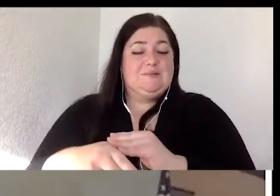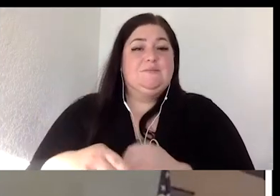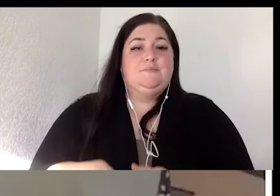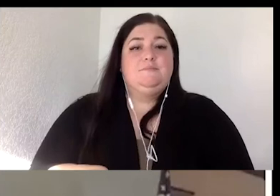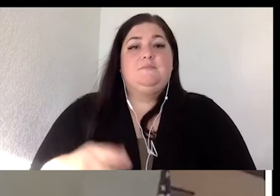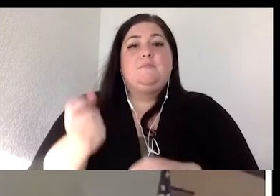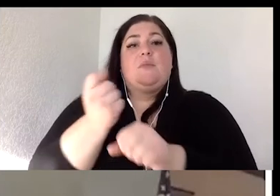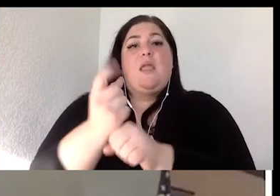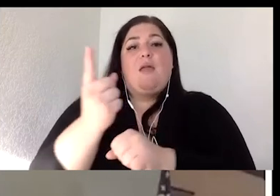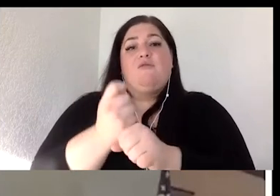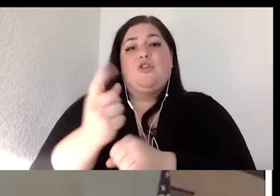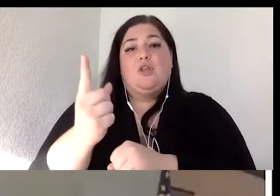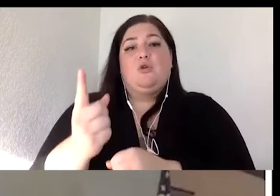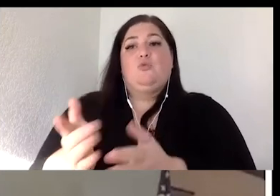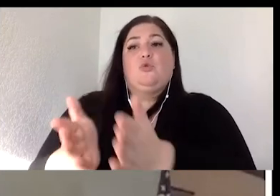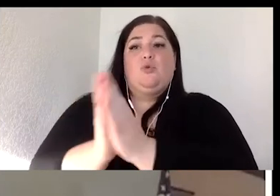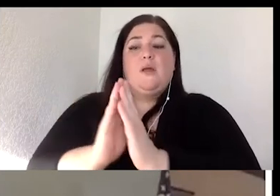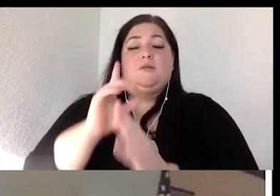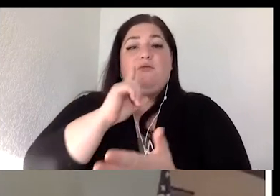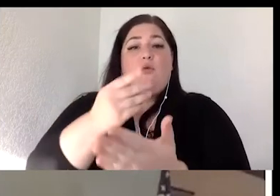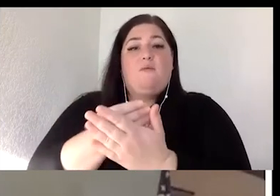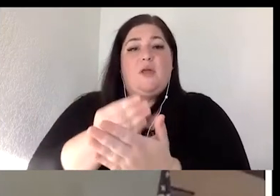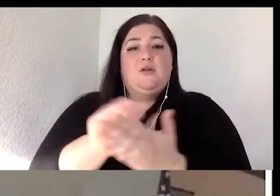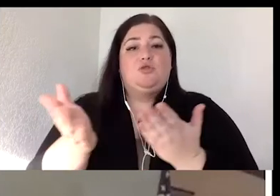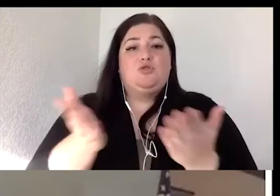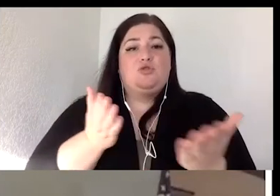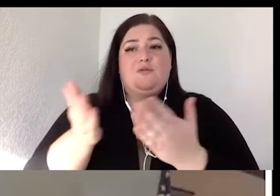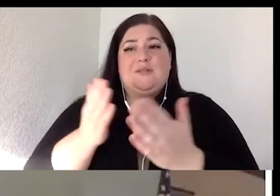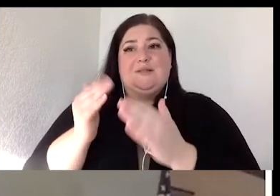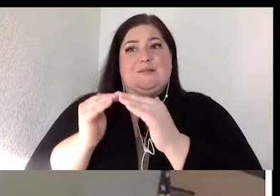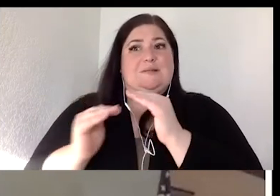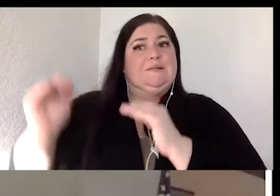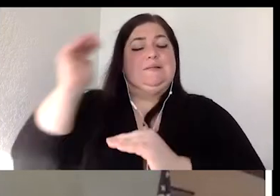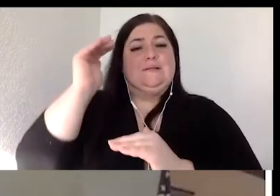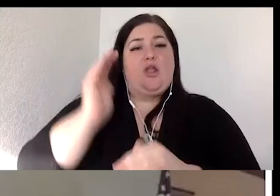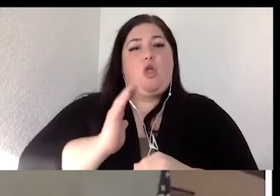Every year, requests for funding services exceed our resources.